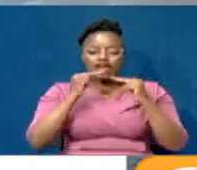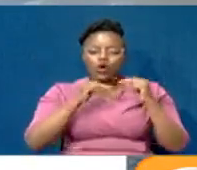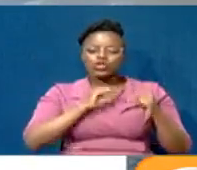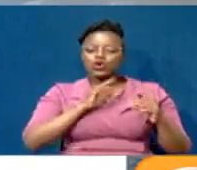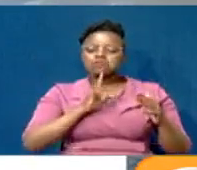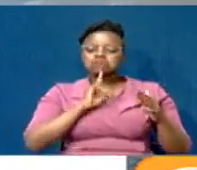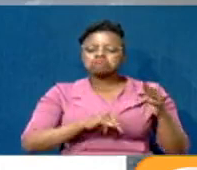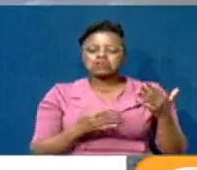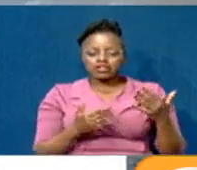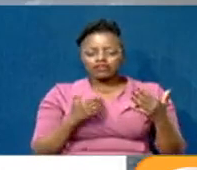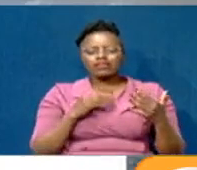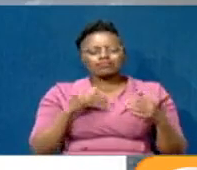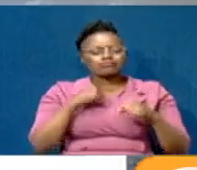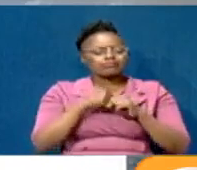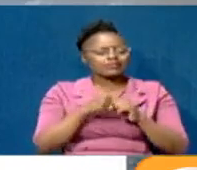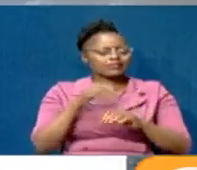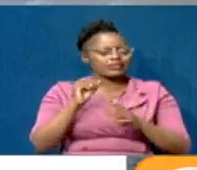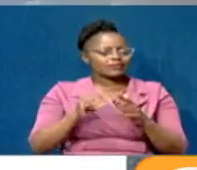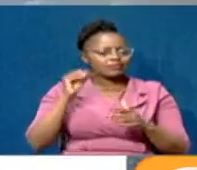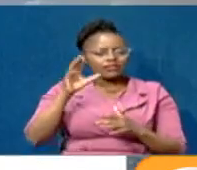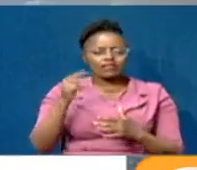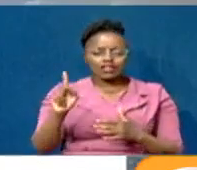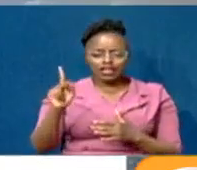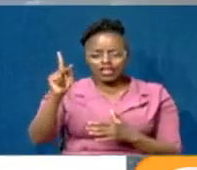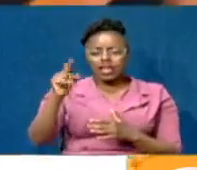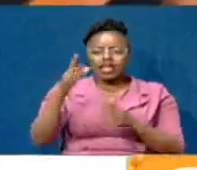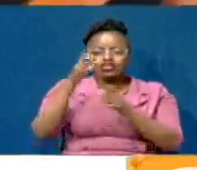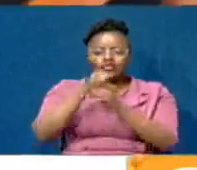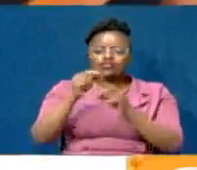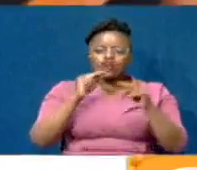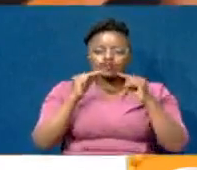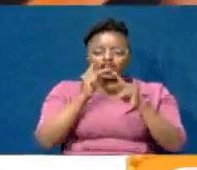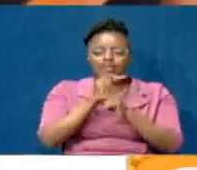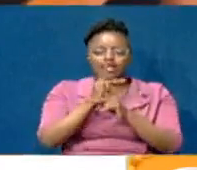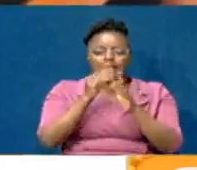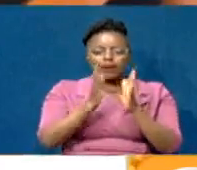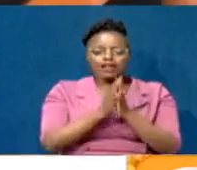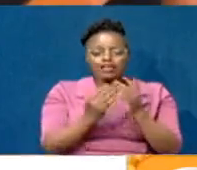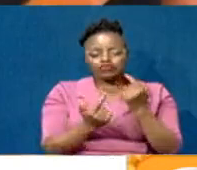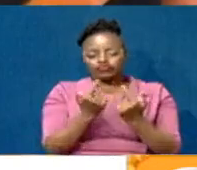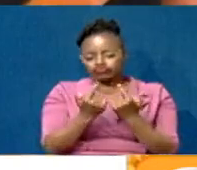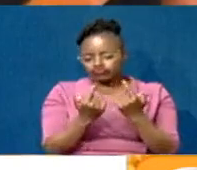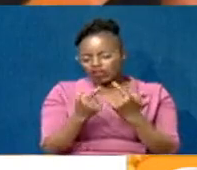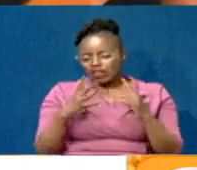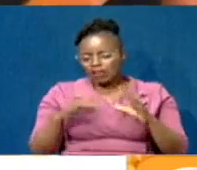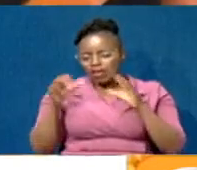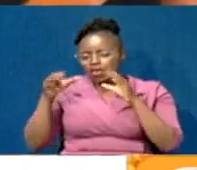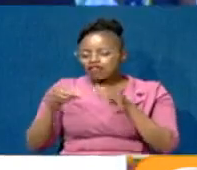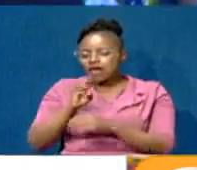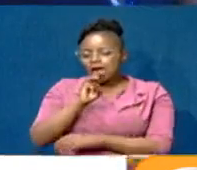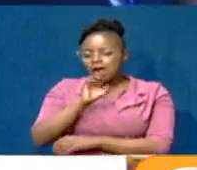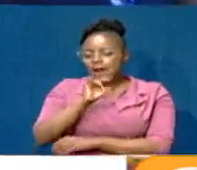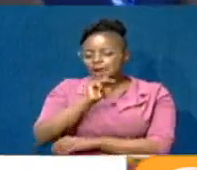say have pushed them to the edge. The Kenya Association of Hotel Keepers and Caterers Chief Executive Mike